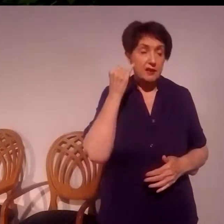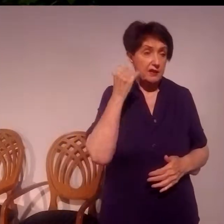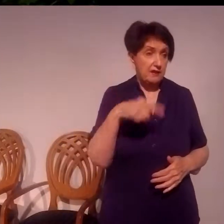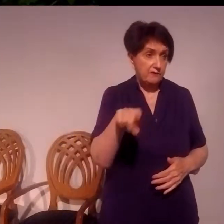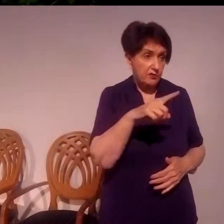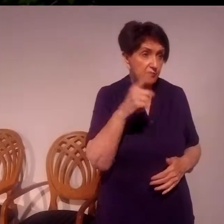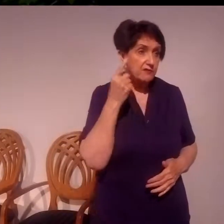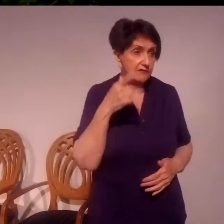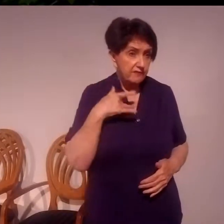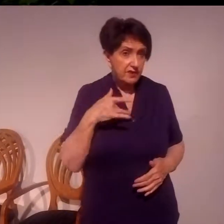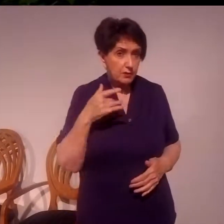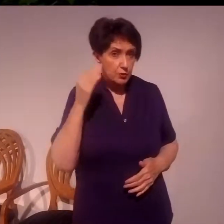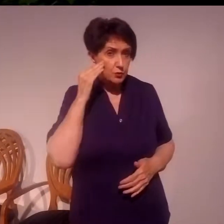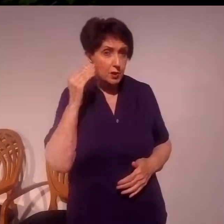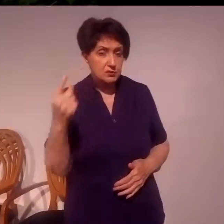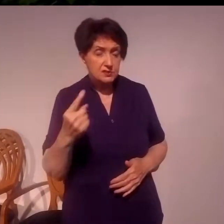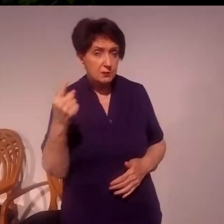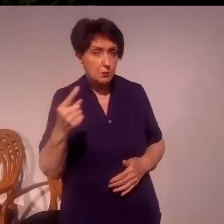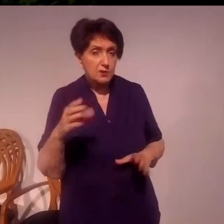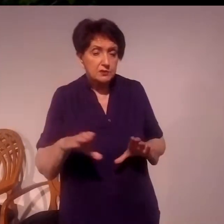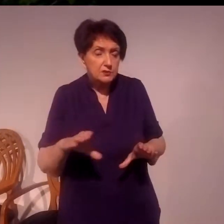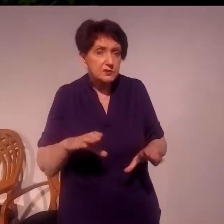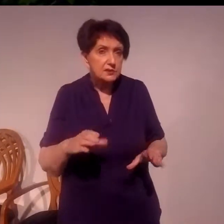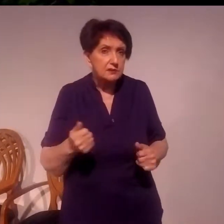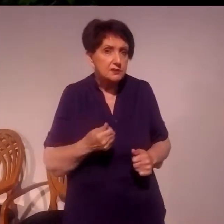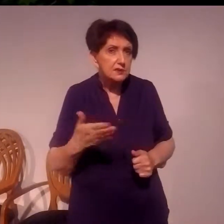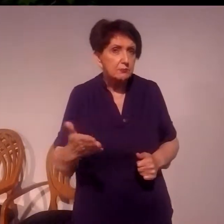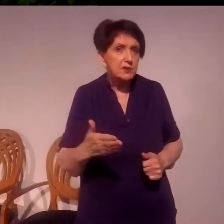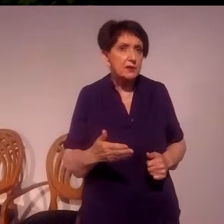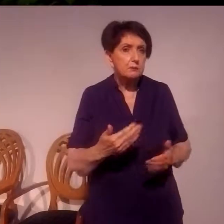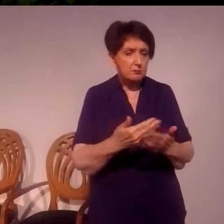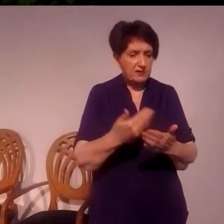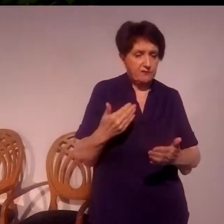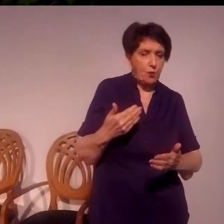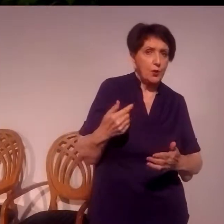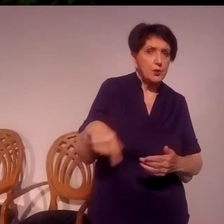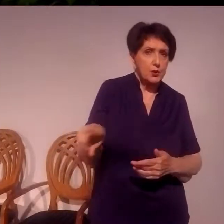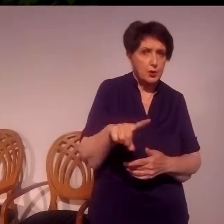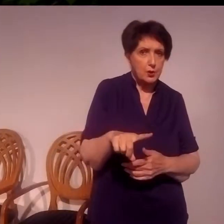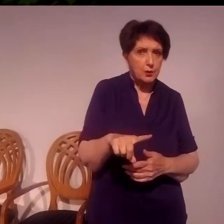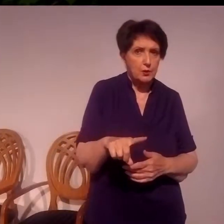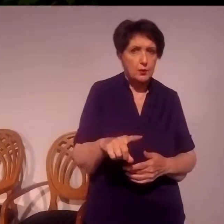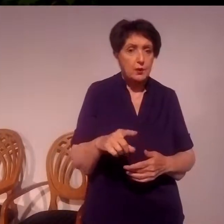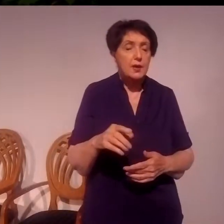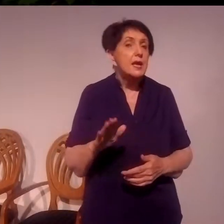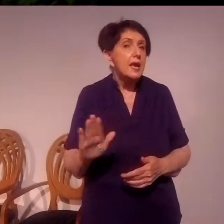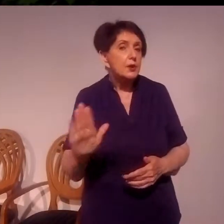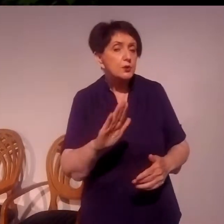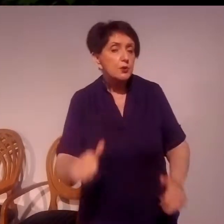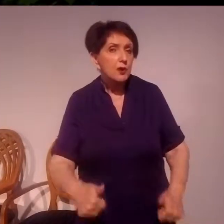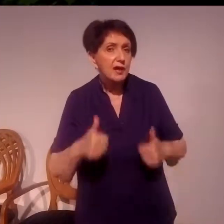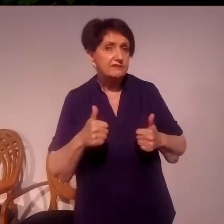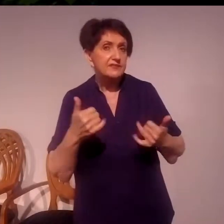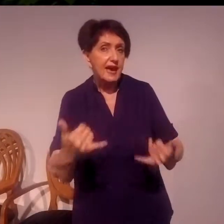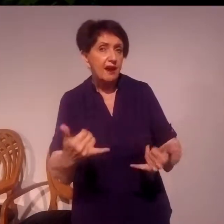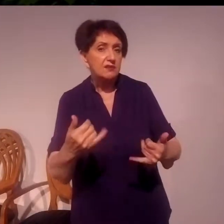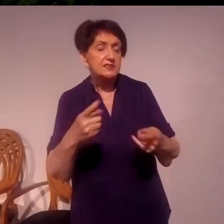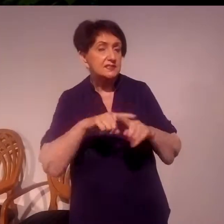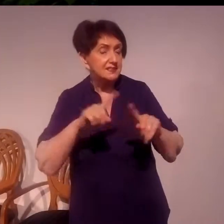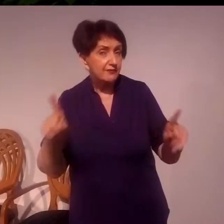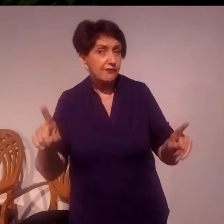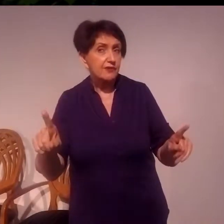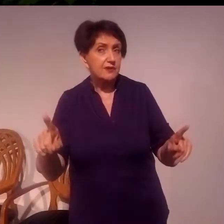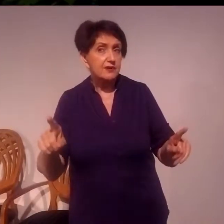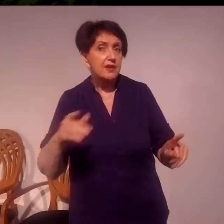you know someone that has done something prior to you so that your life is different, if you're willing